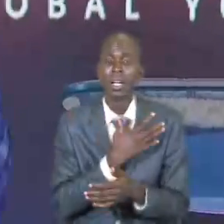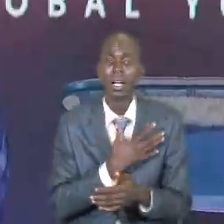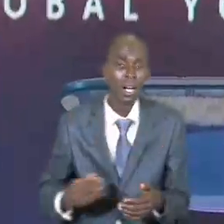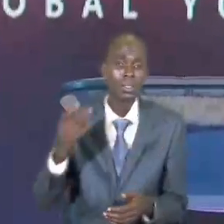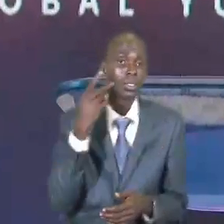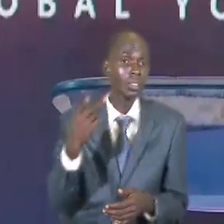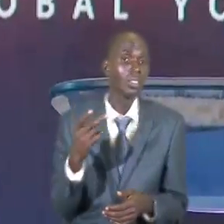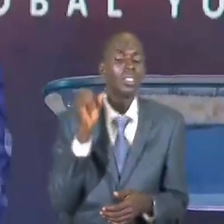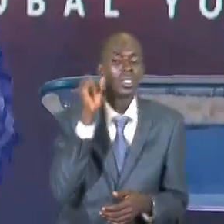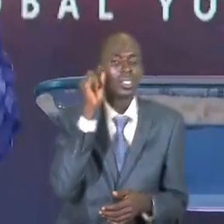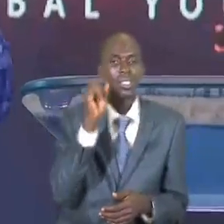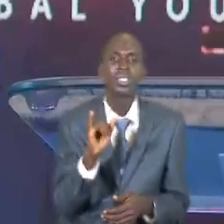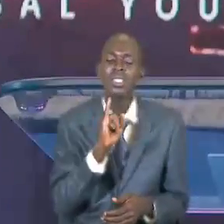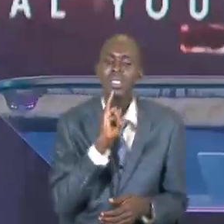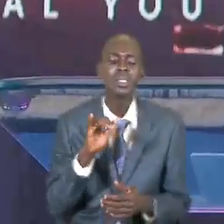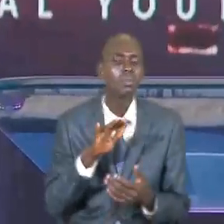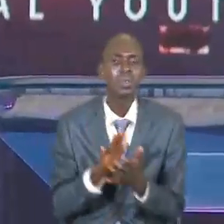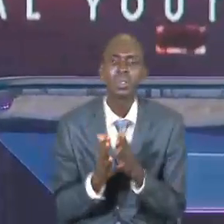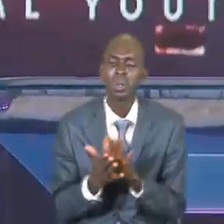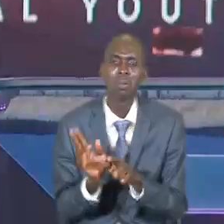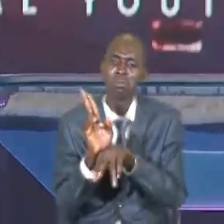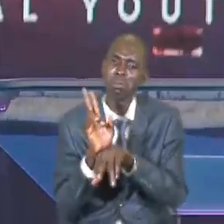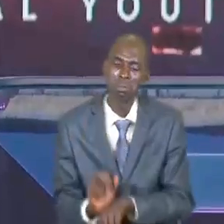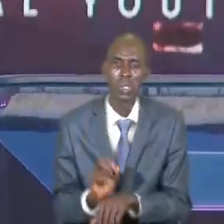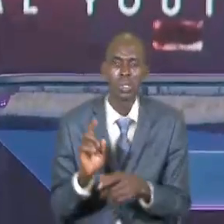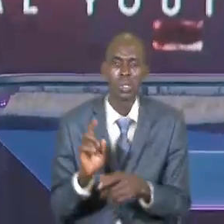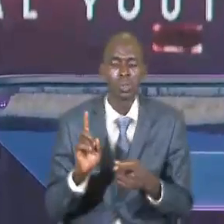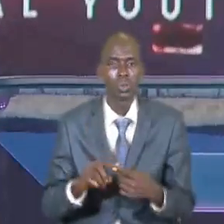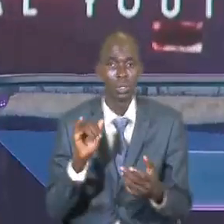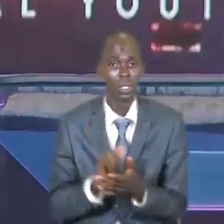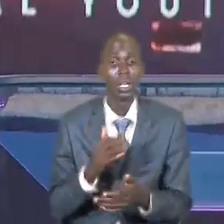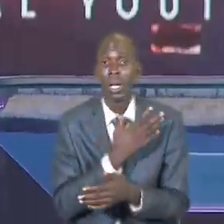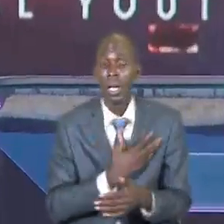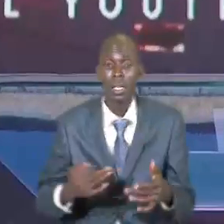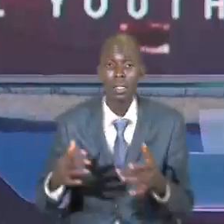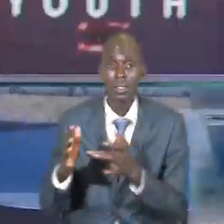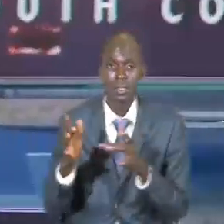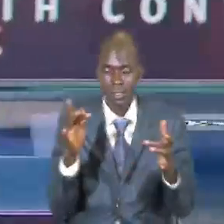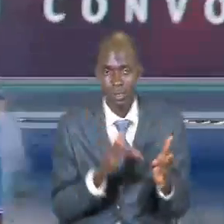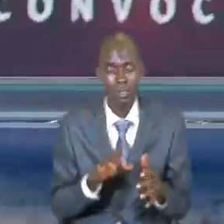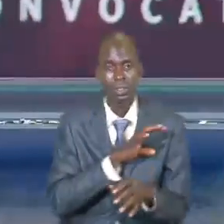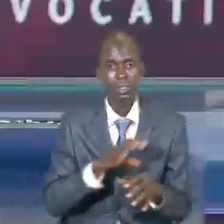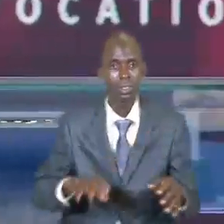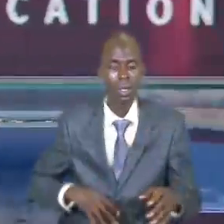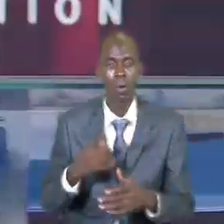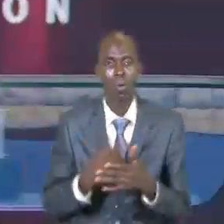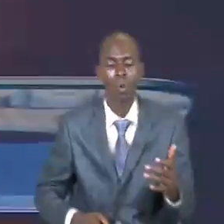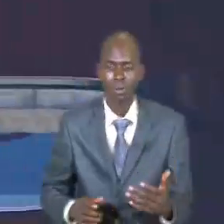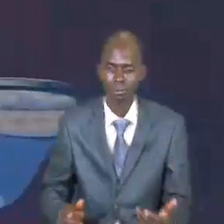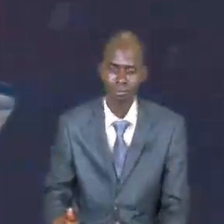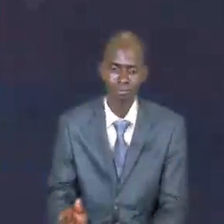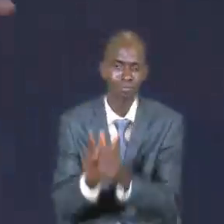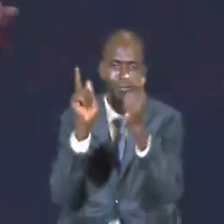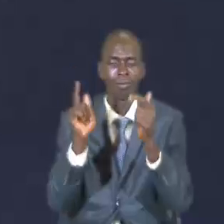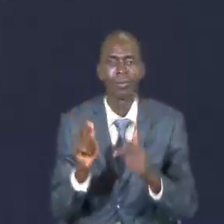for those 18 years. And then Jesus interrupted her. I like the interruption of Jesus. It